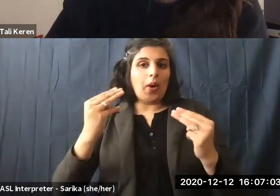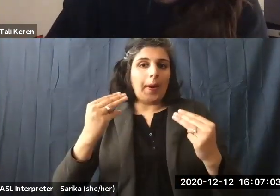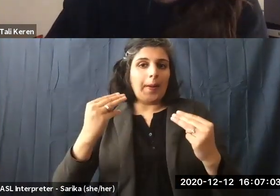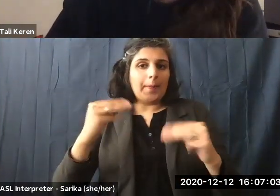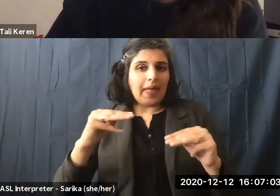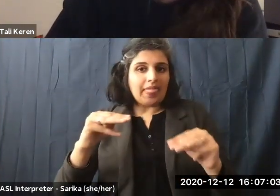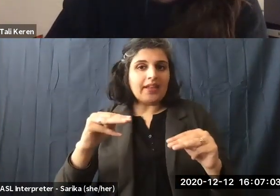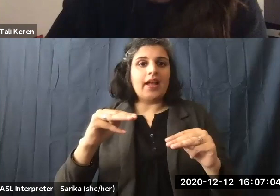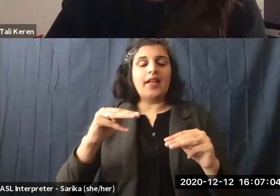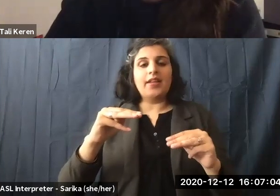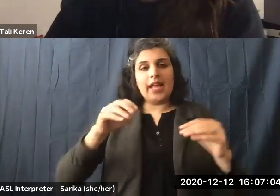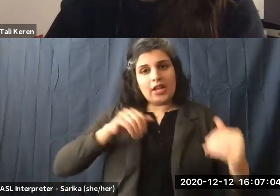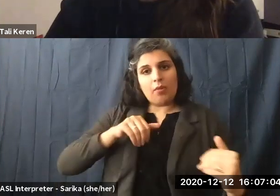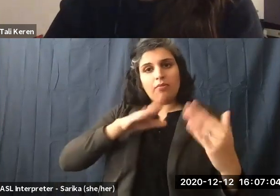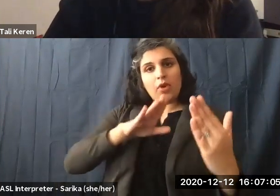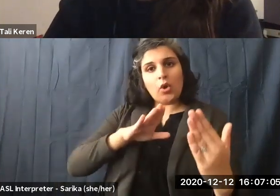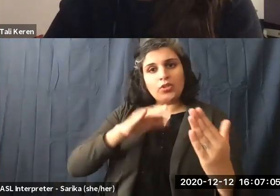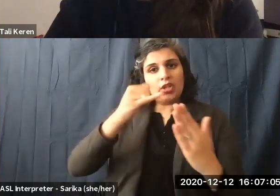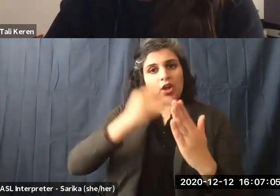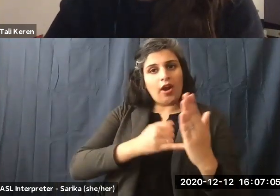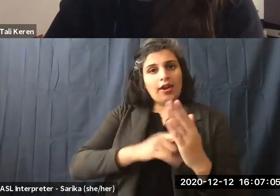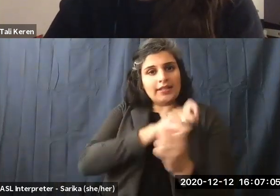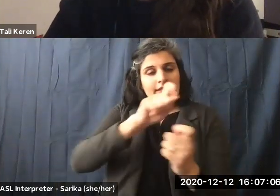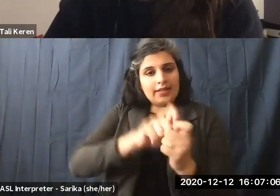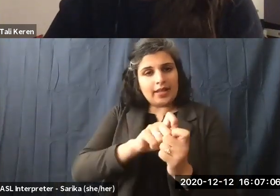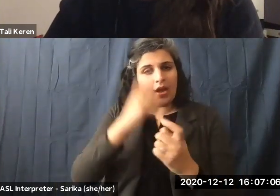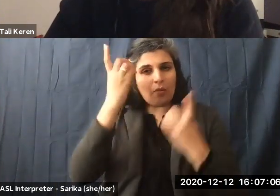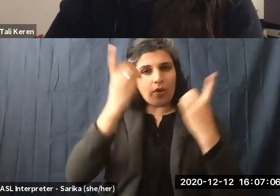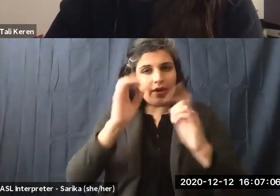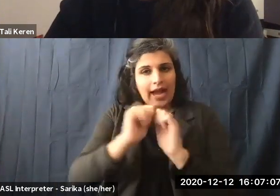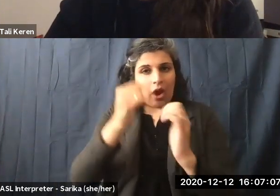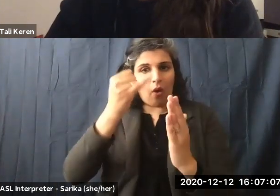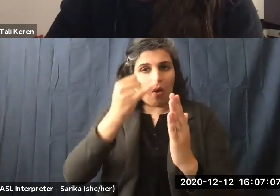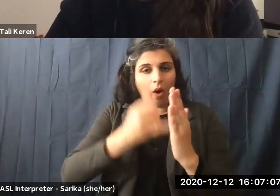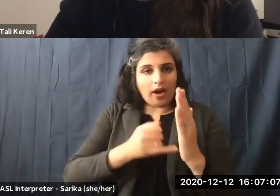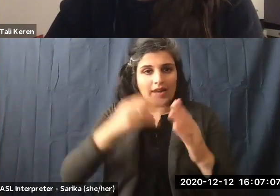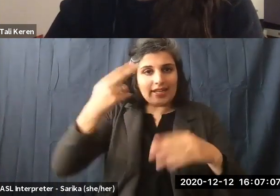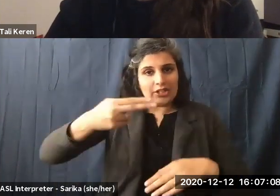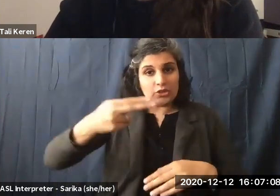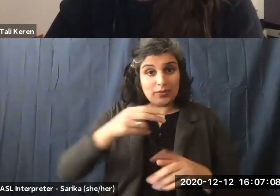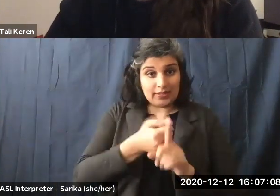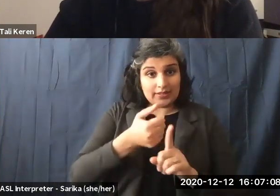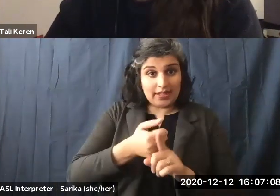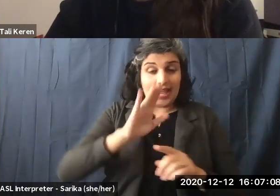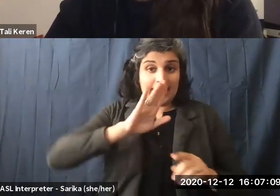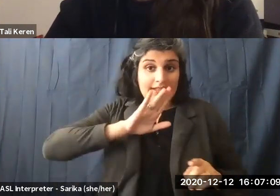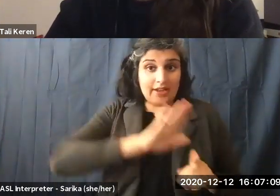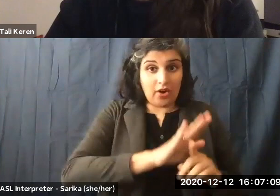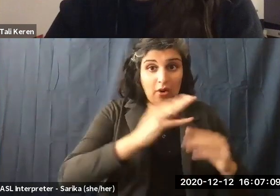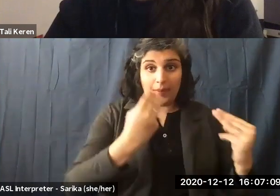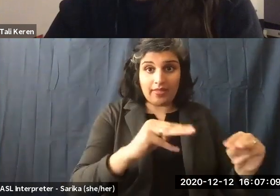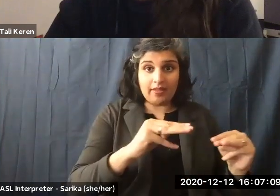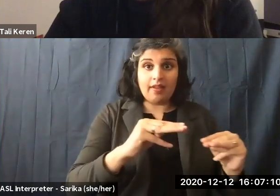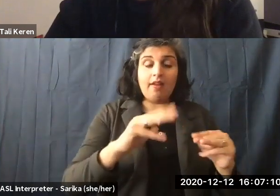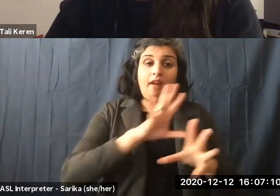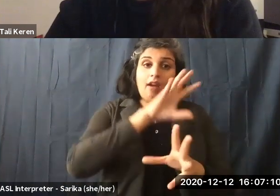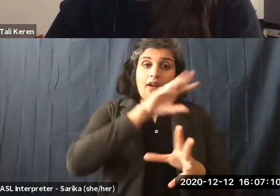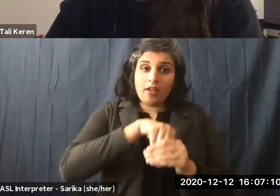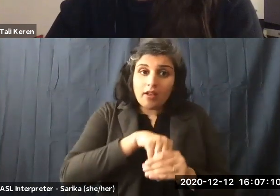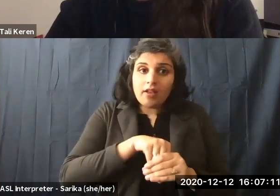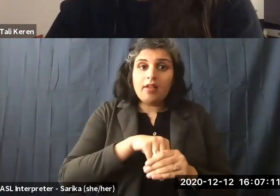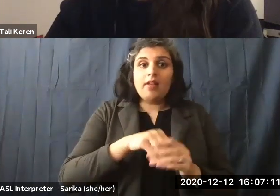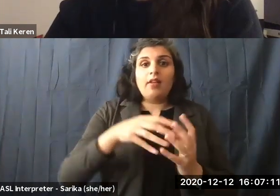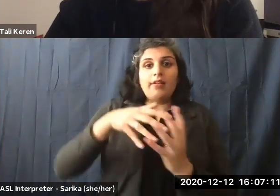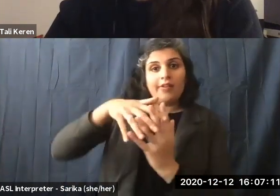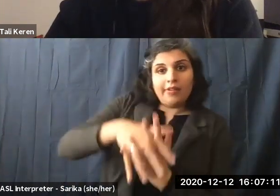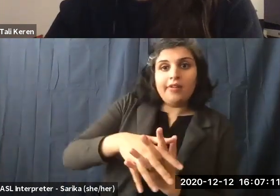approach to the artworks? More specifically, I'm wondering how art history itself and its methodologies are implicated in a long